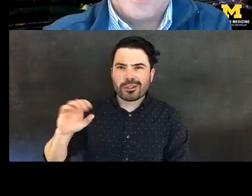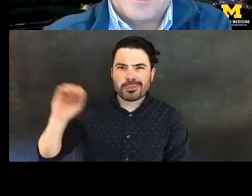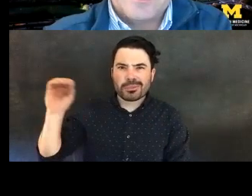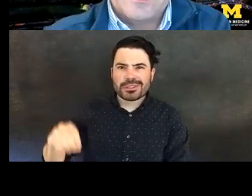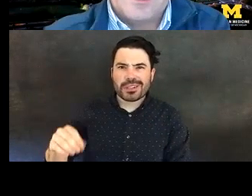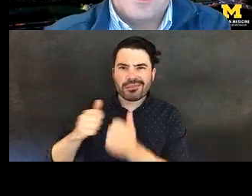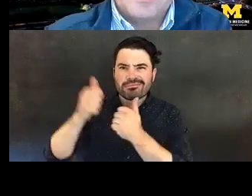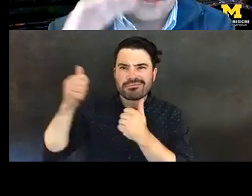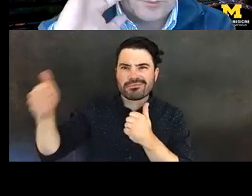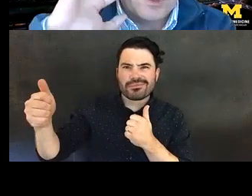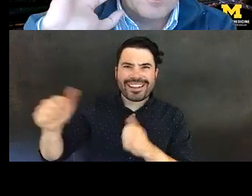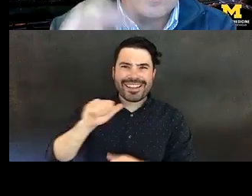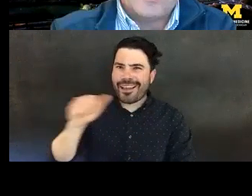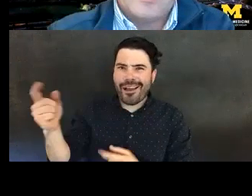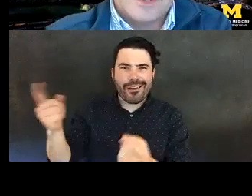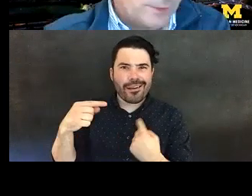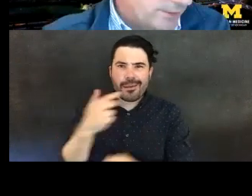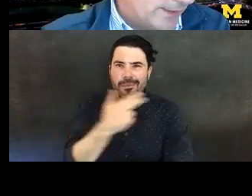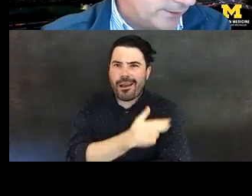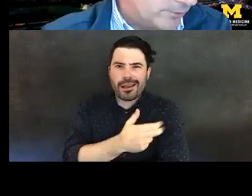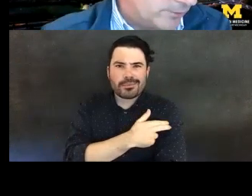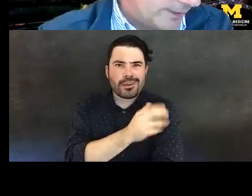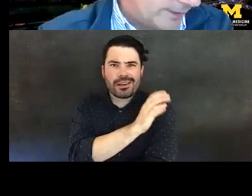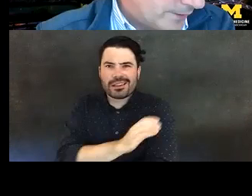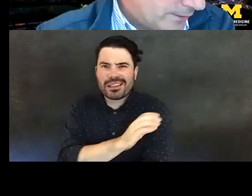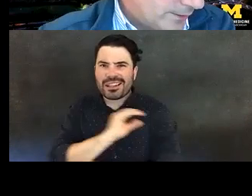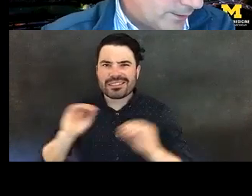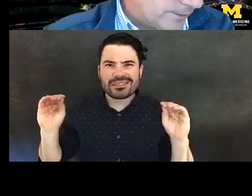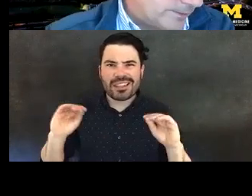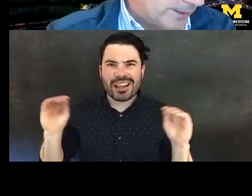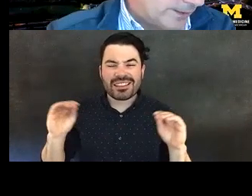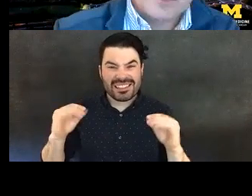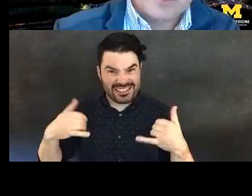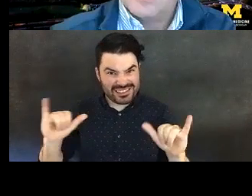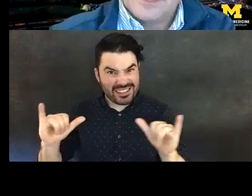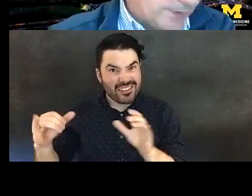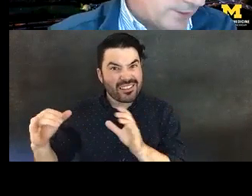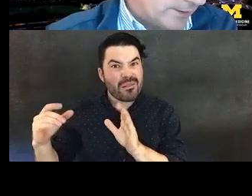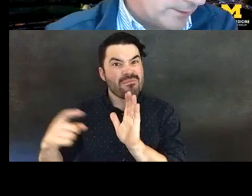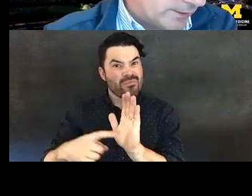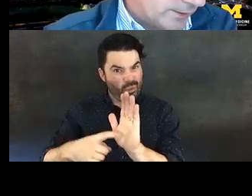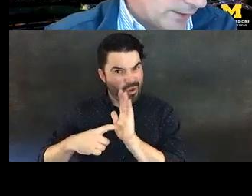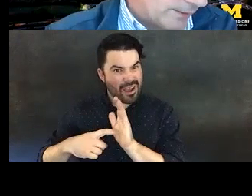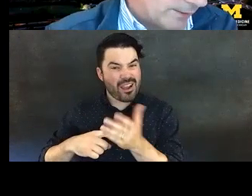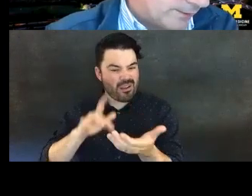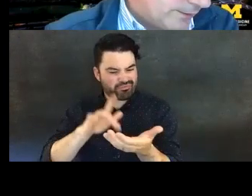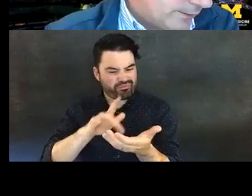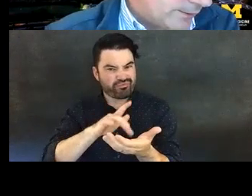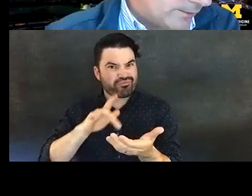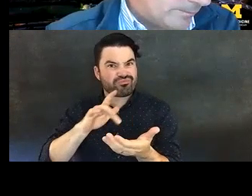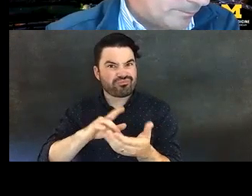being asked to do this daily screening. And so let me take a shot at